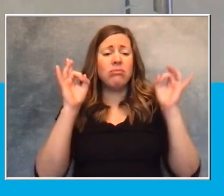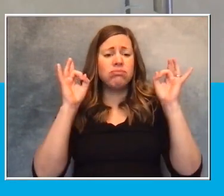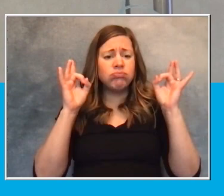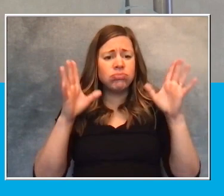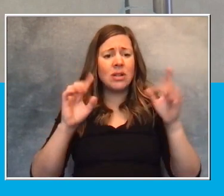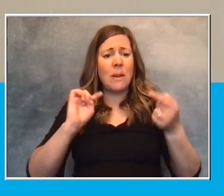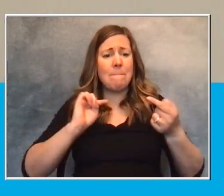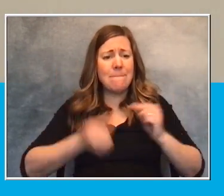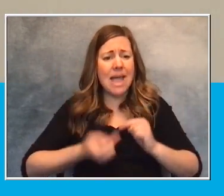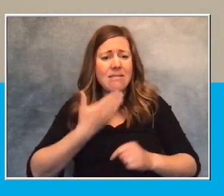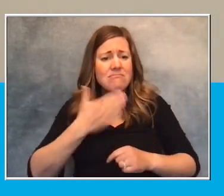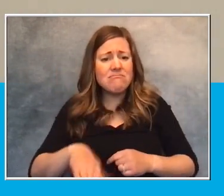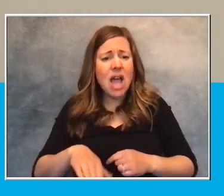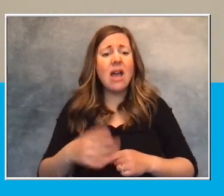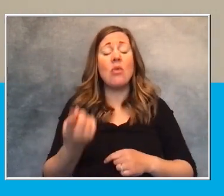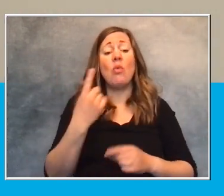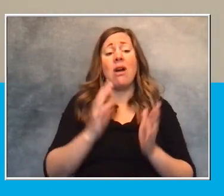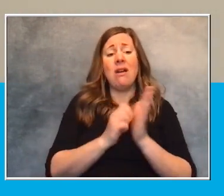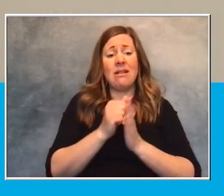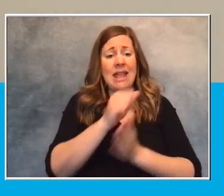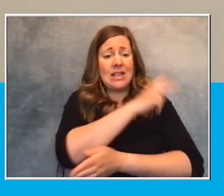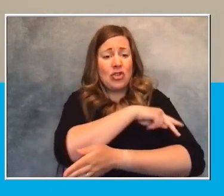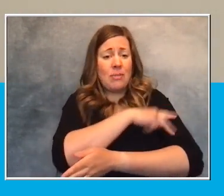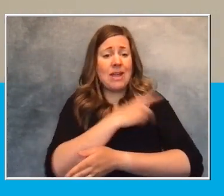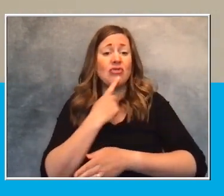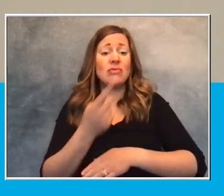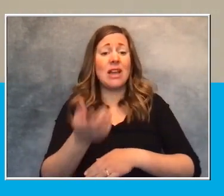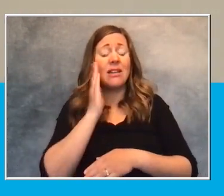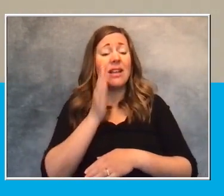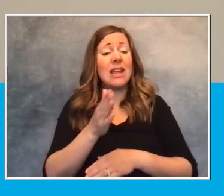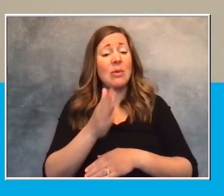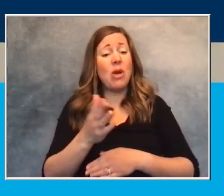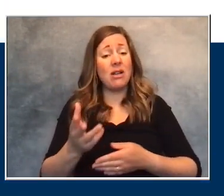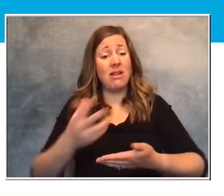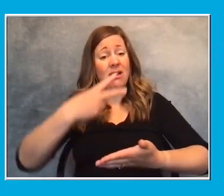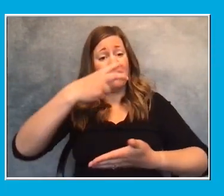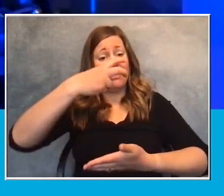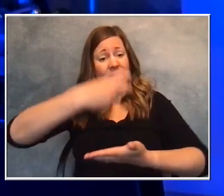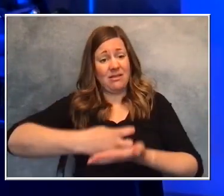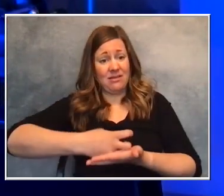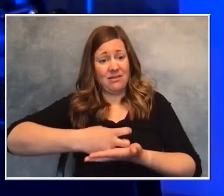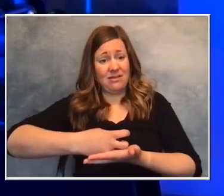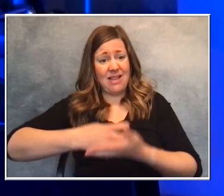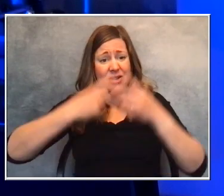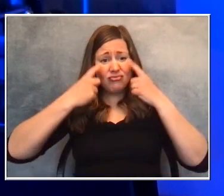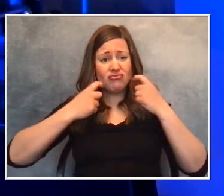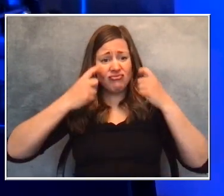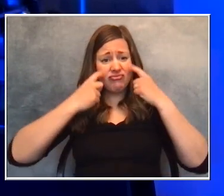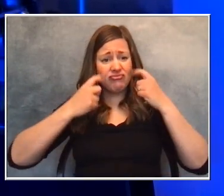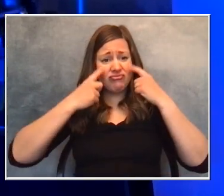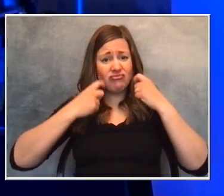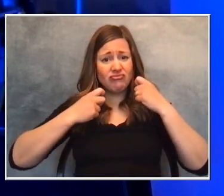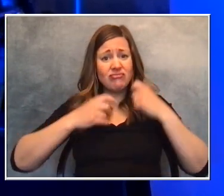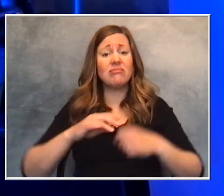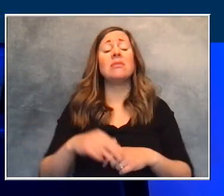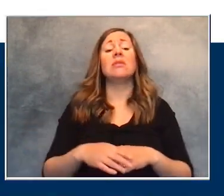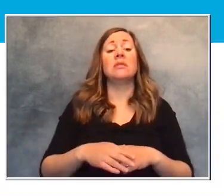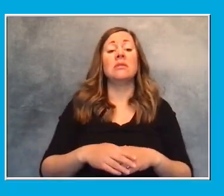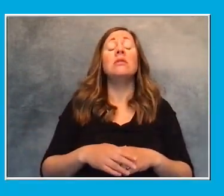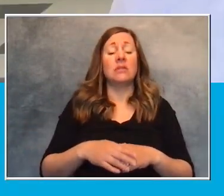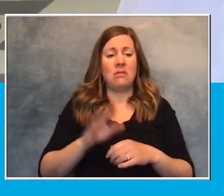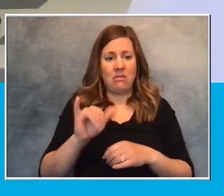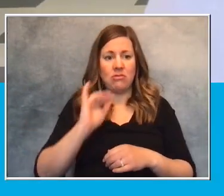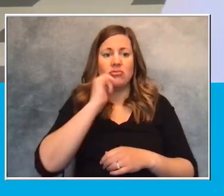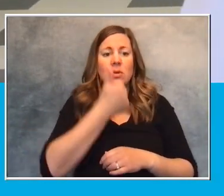bad, one cancer patient says he would simply lay down on the floor and cry. I'm Jessica Lovell on the next Morning Medical